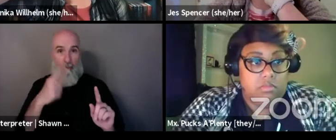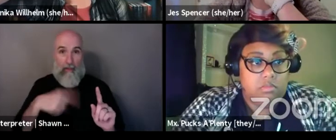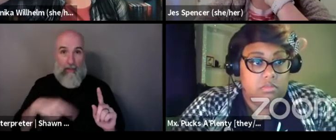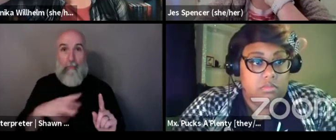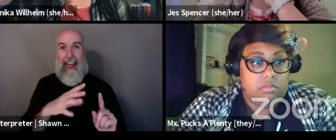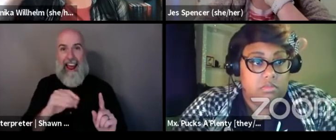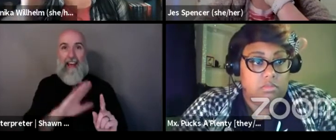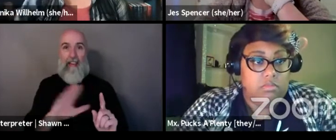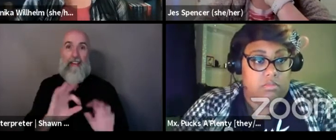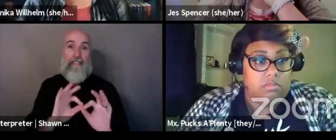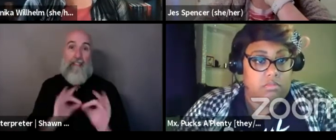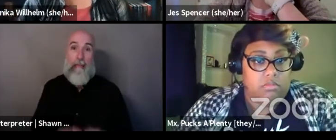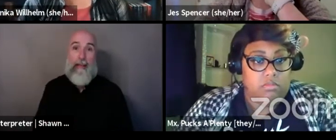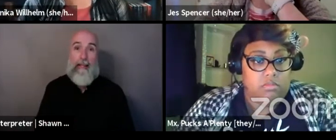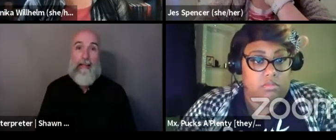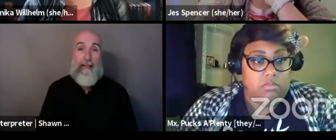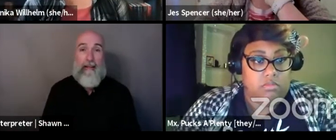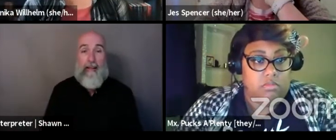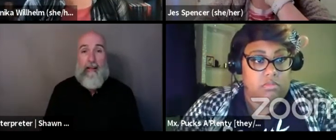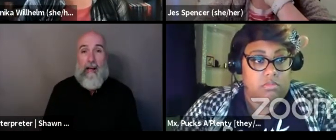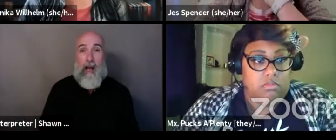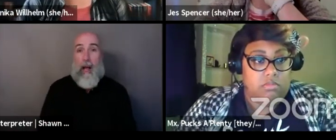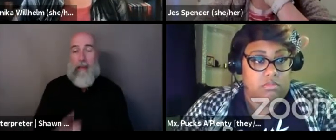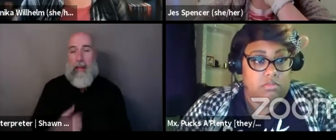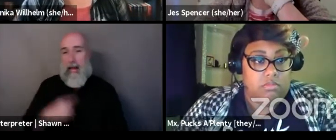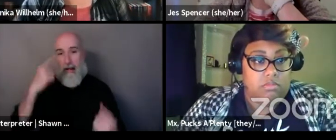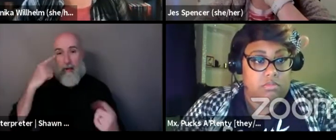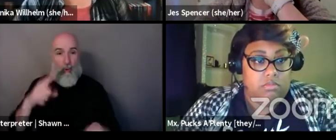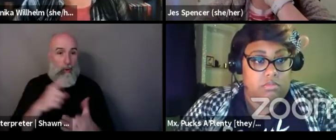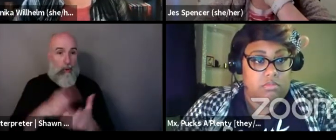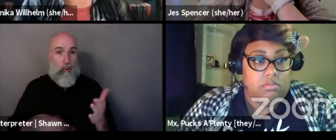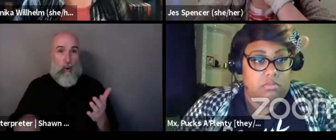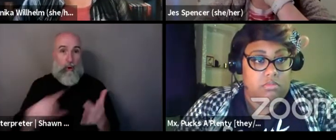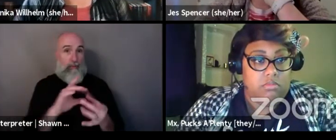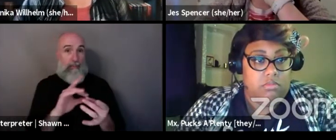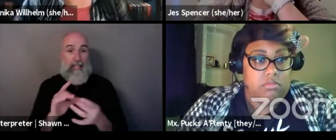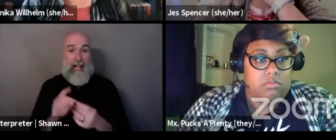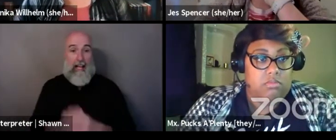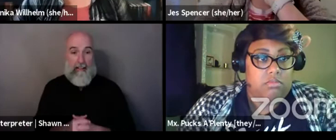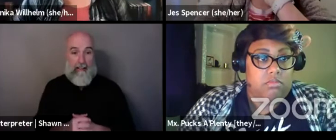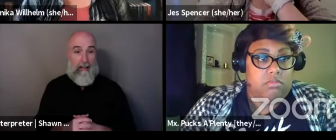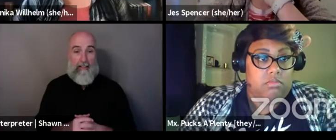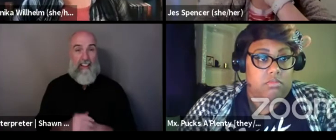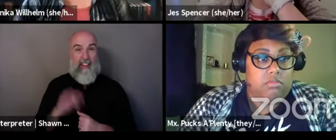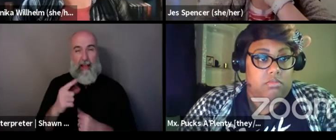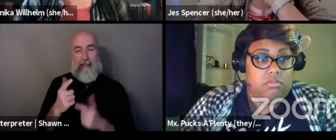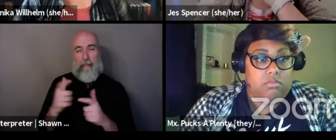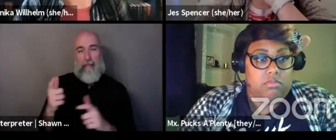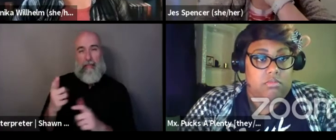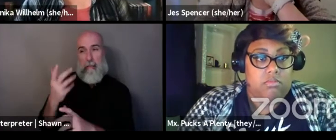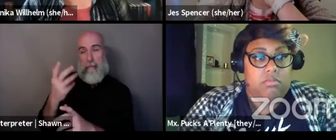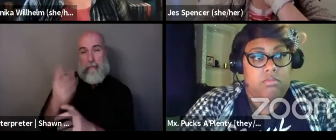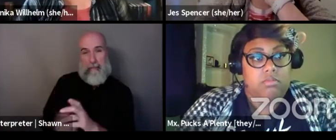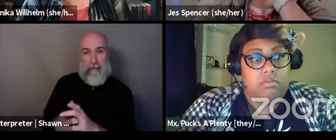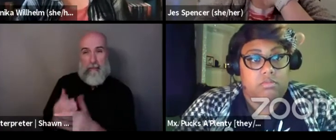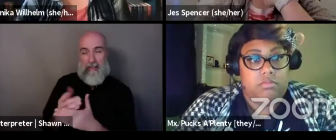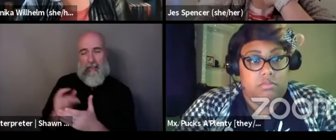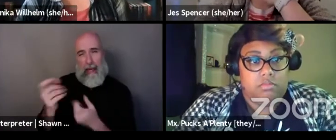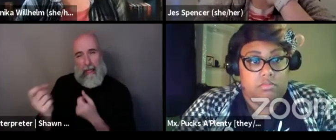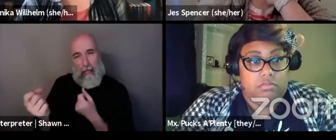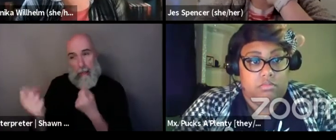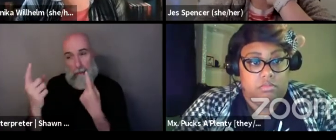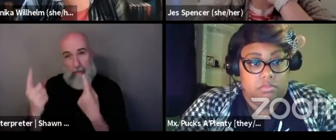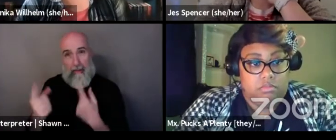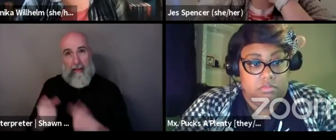family. And that is, I agree with so much of what everyone has said, of that is the missing piece, the empathy, the being able to